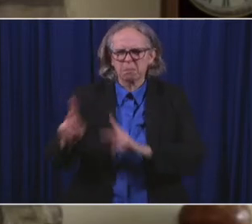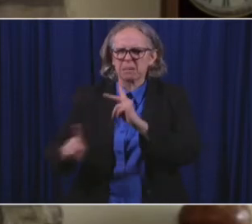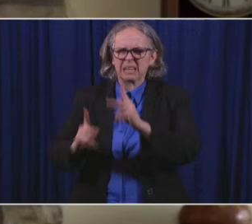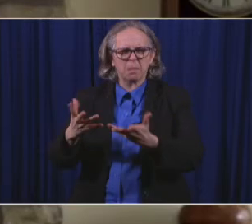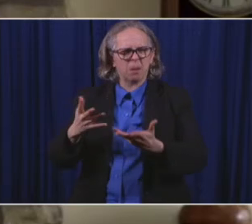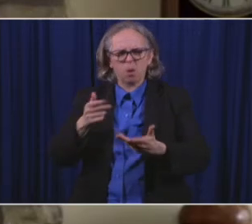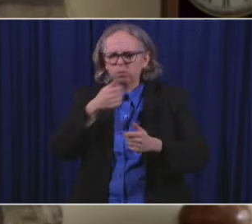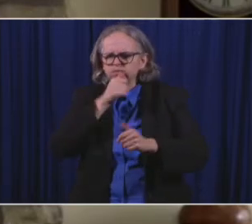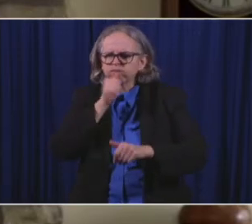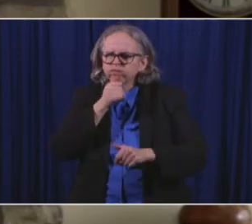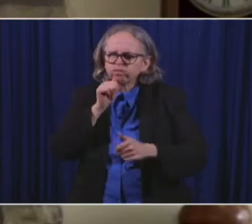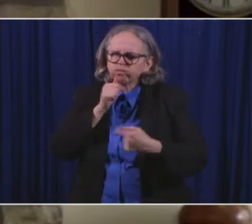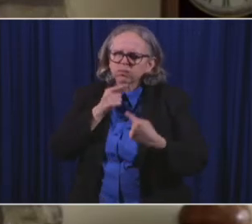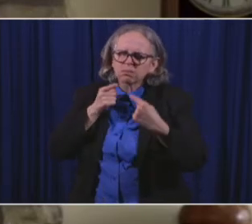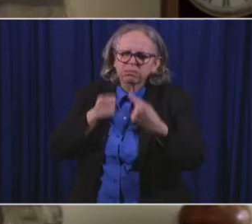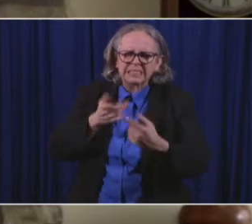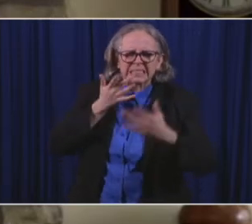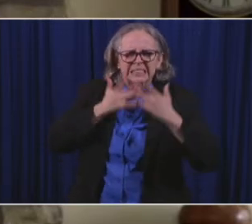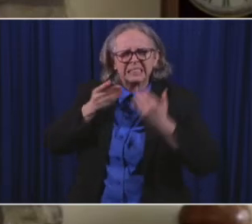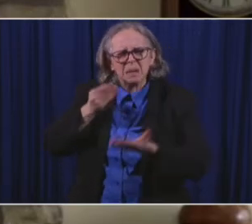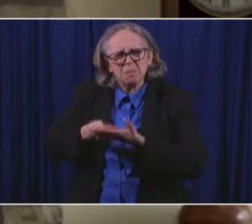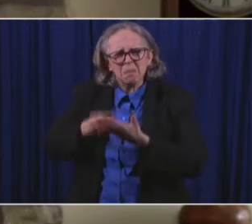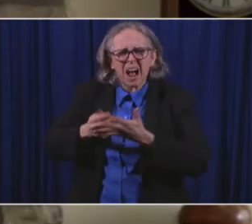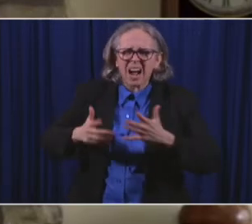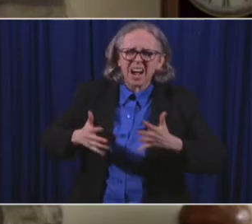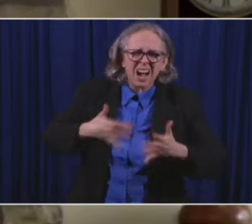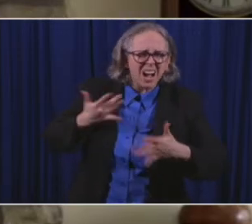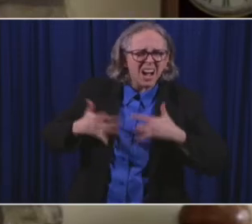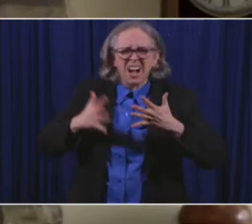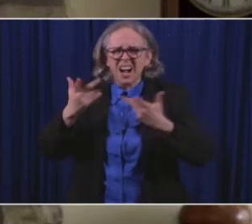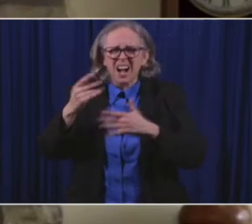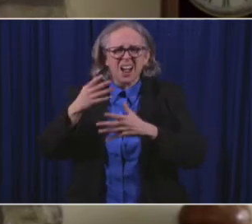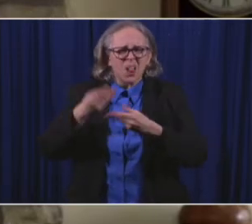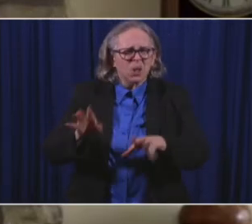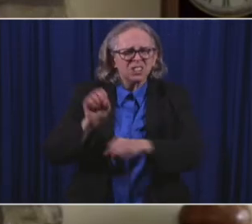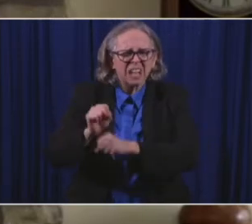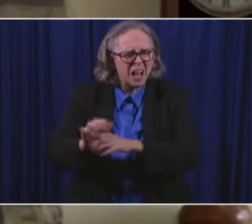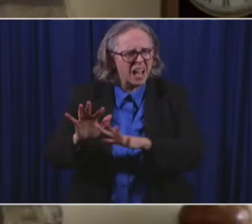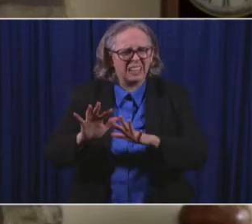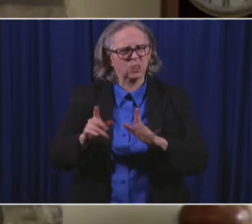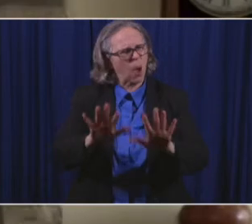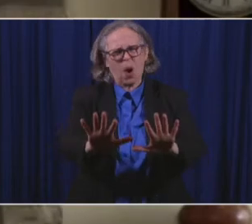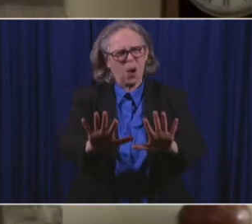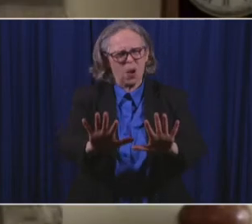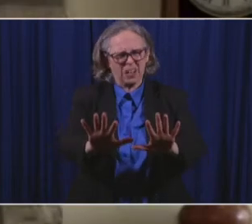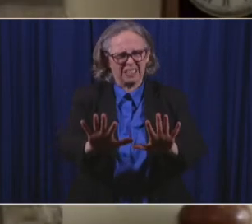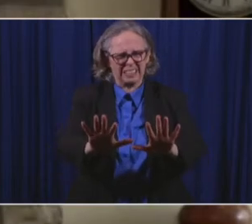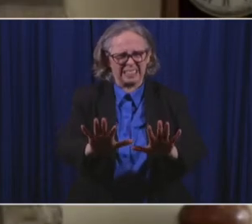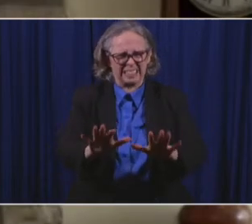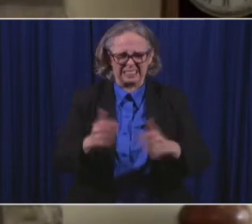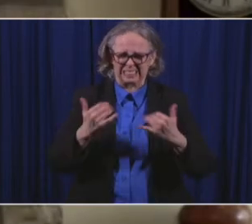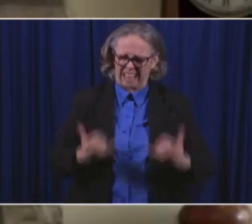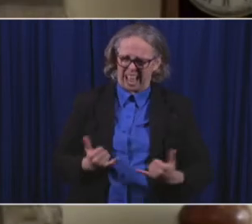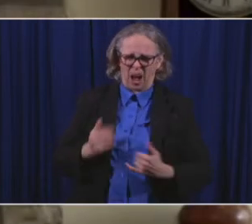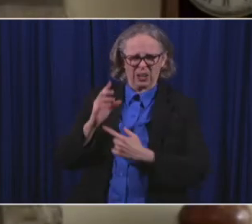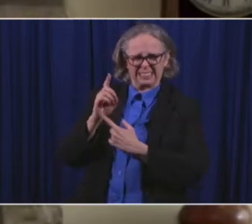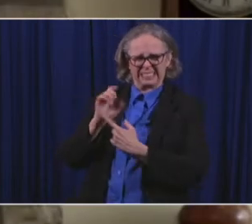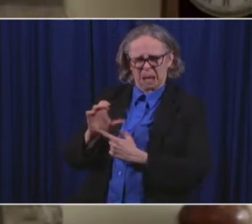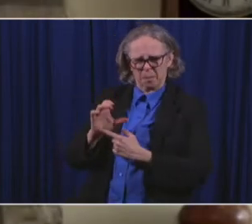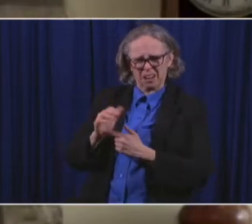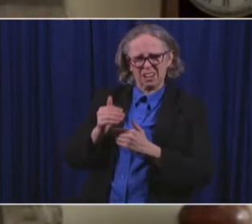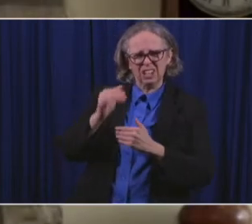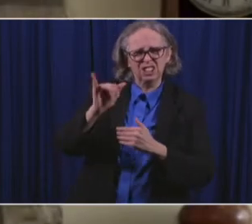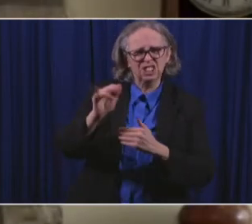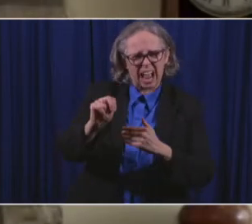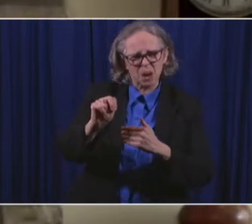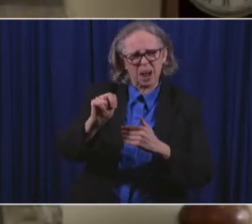We are now in a very dangerous stage. Again, December, January, February, there's no reason for any of us to think these are not